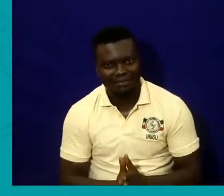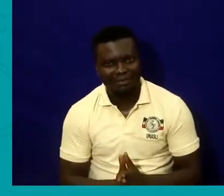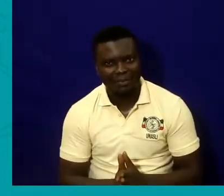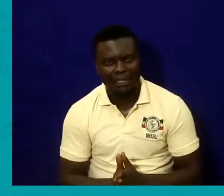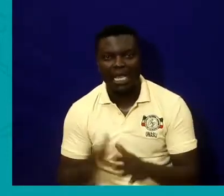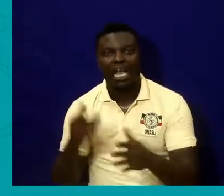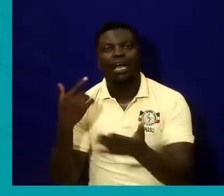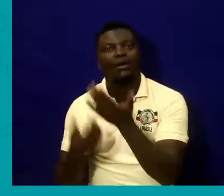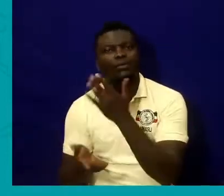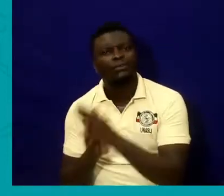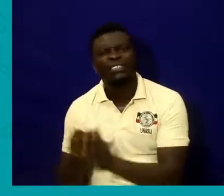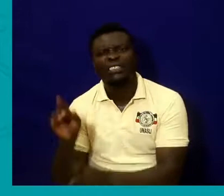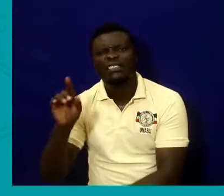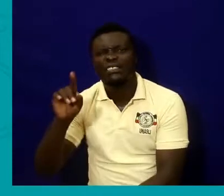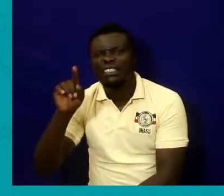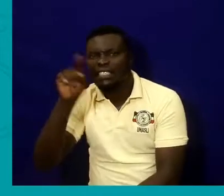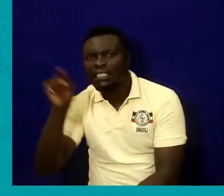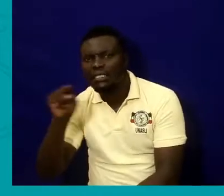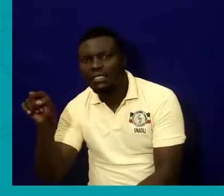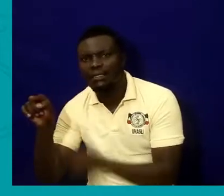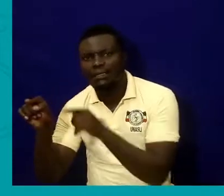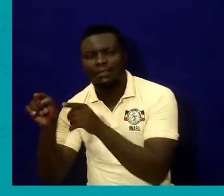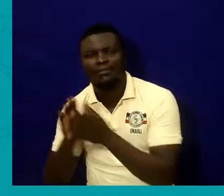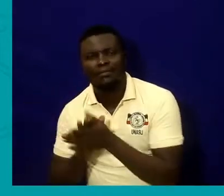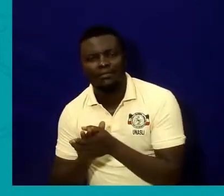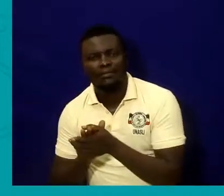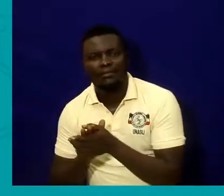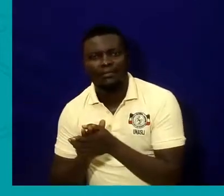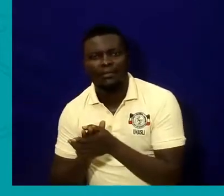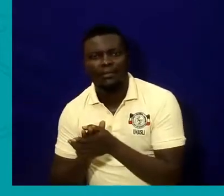Good. And for Z,